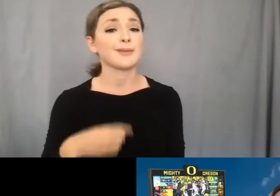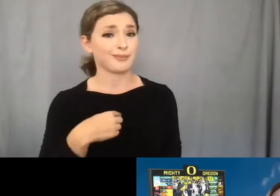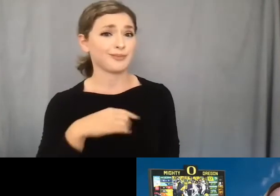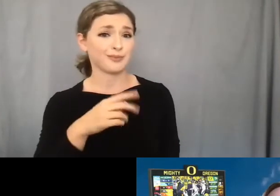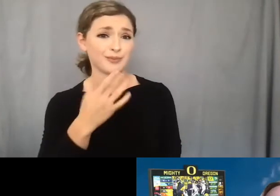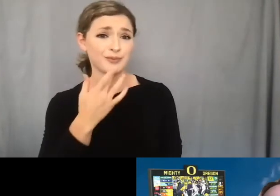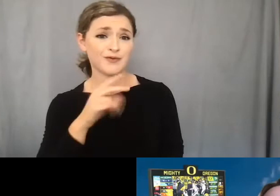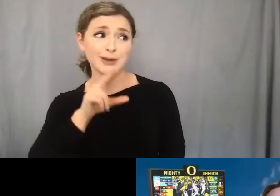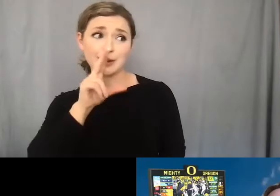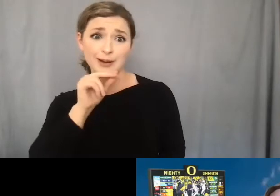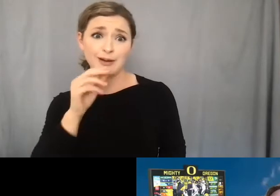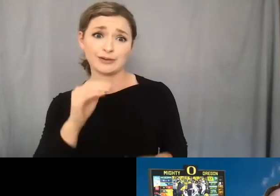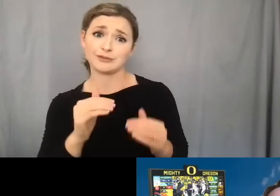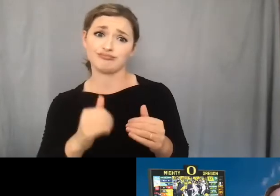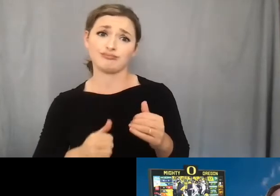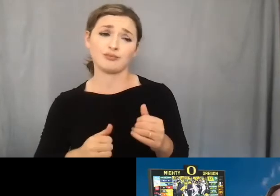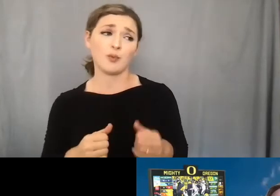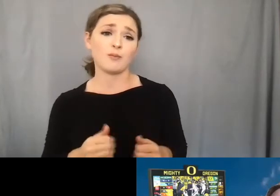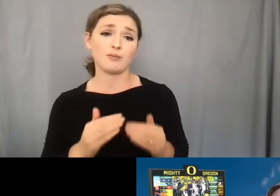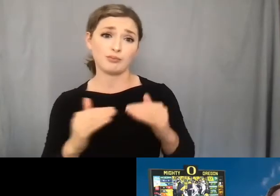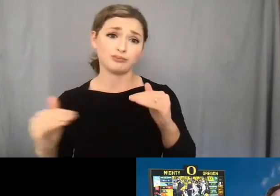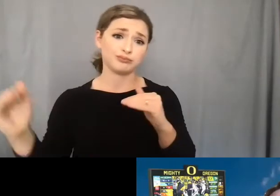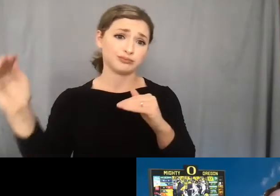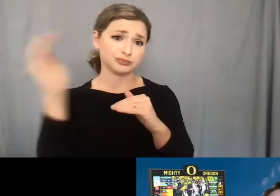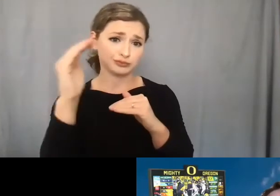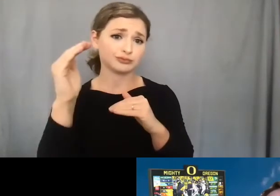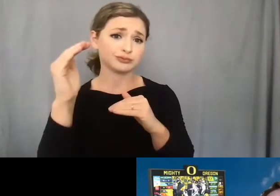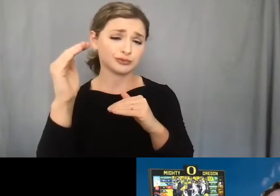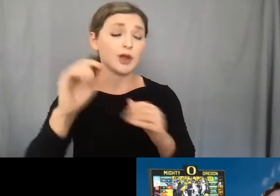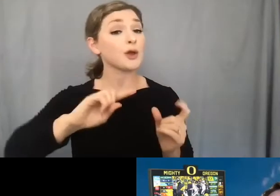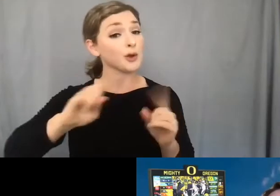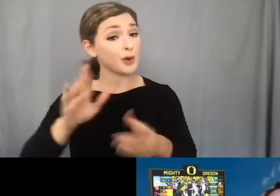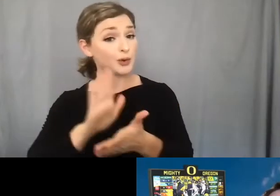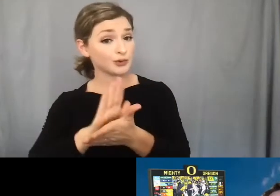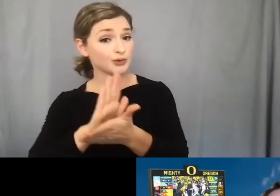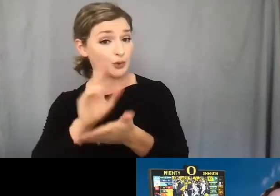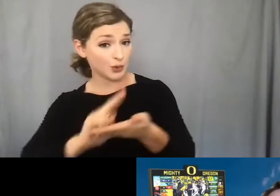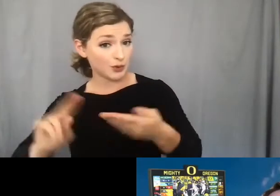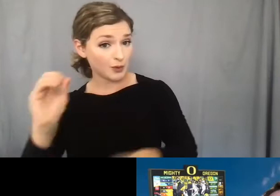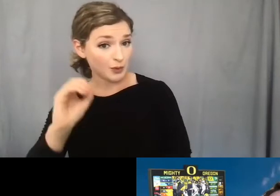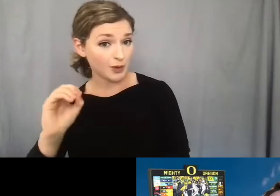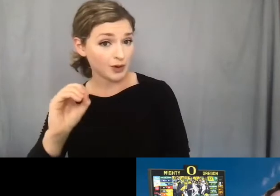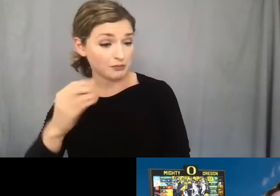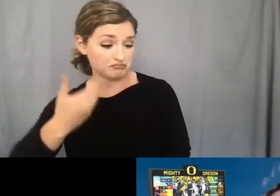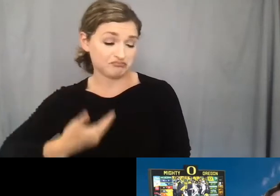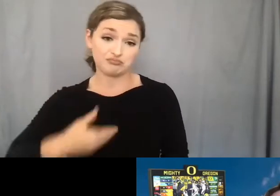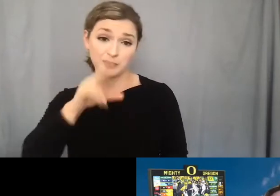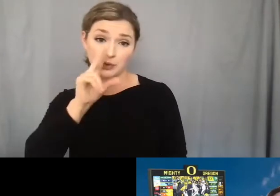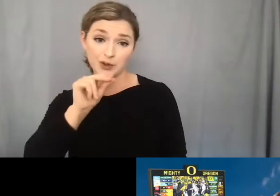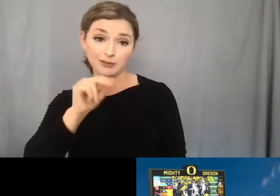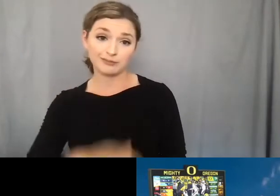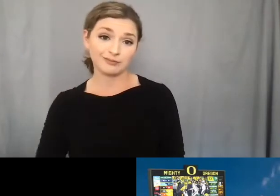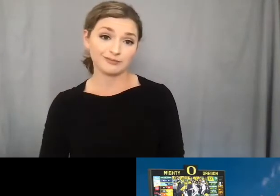the beavers. I went to school at Oregon, so I'm a duck myself. So you got to like the ducks